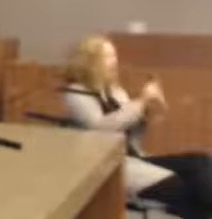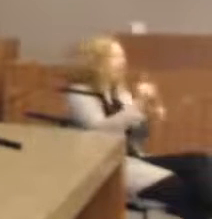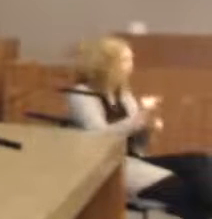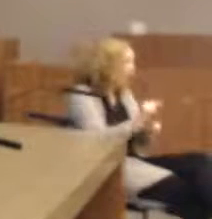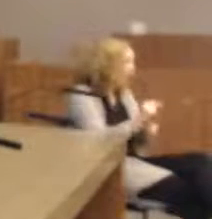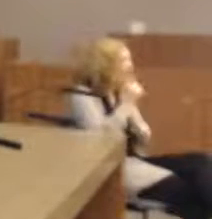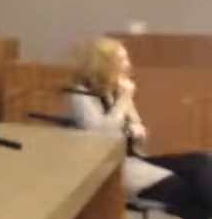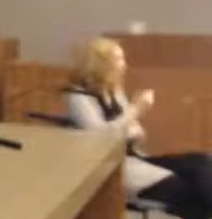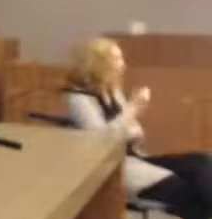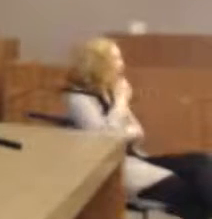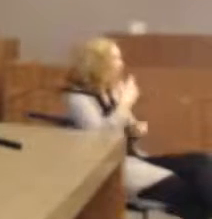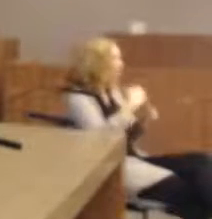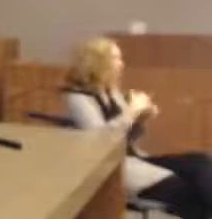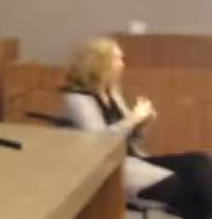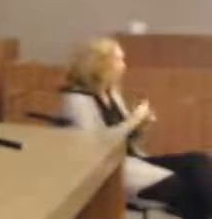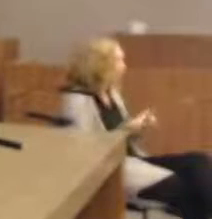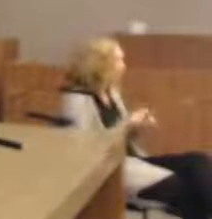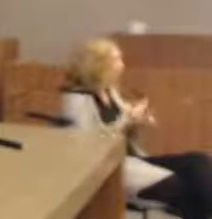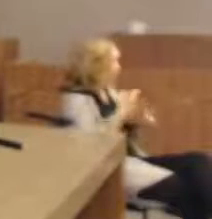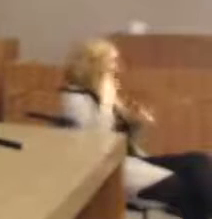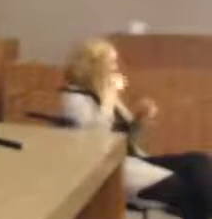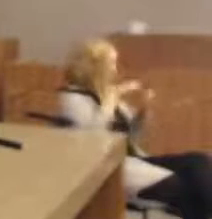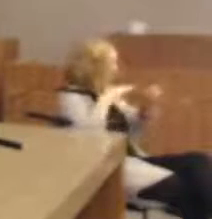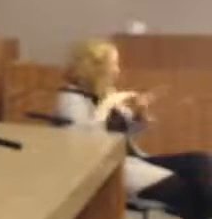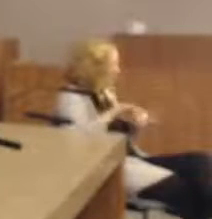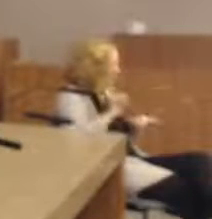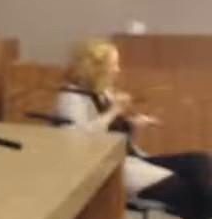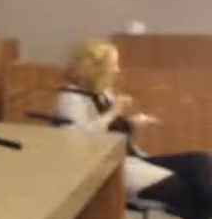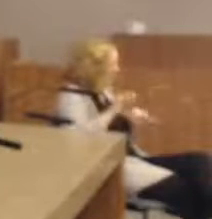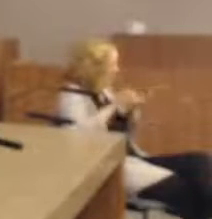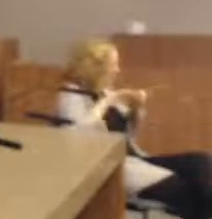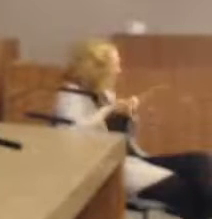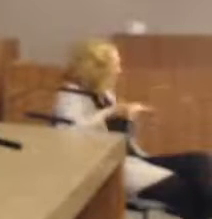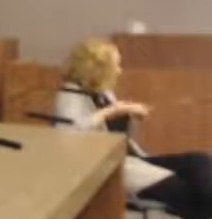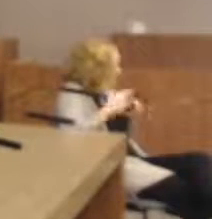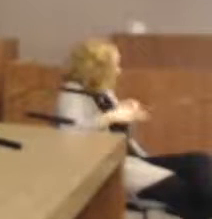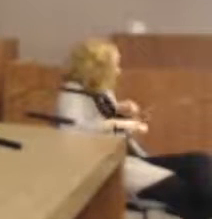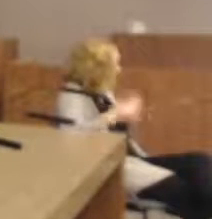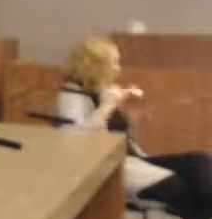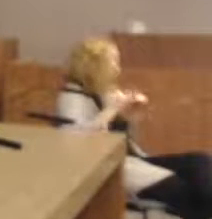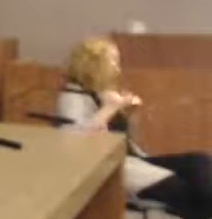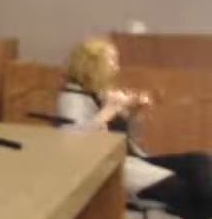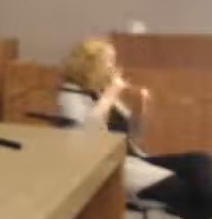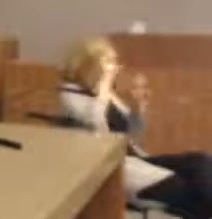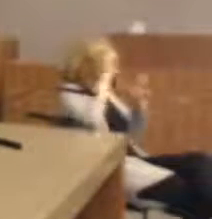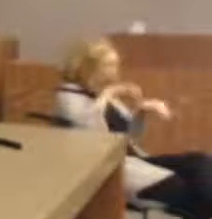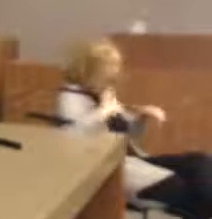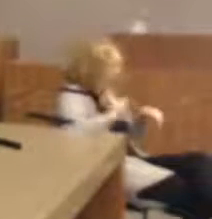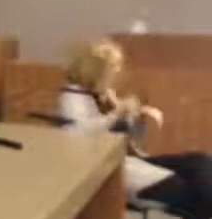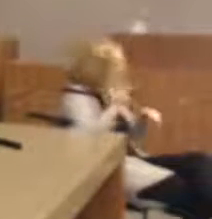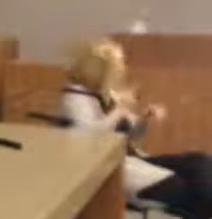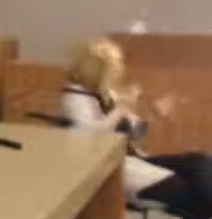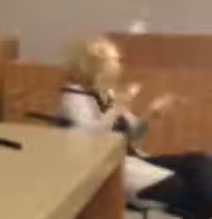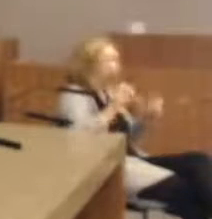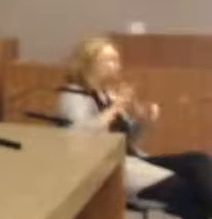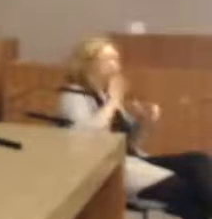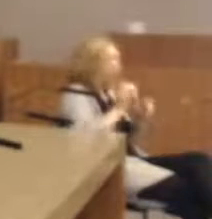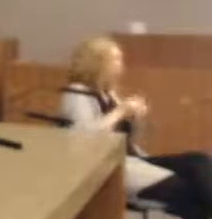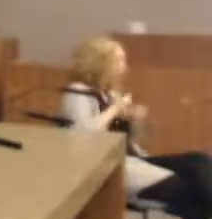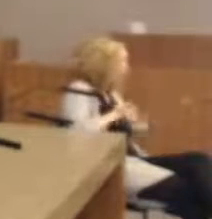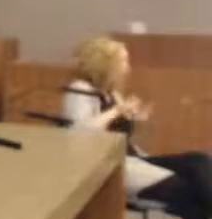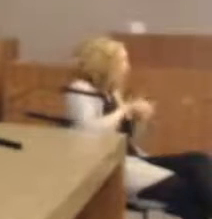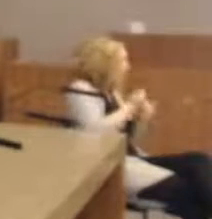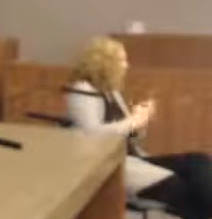it's a really good thing to do for people. And just explain, just that little explanation that right now you're in shock. Right now you don't want to talk to anybody